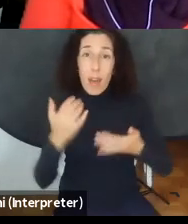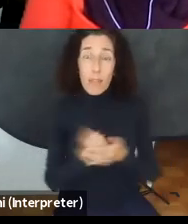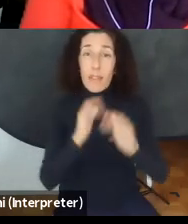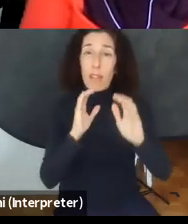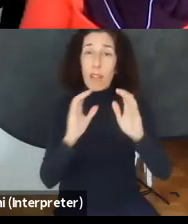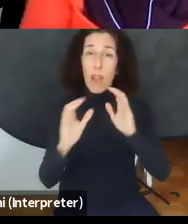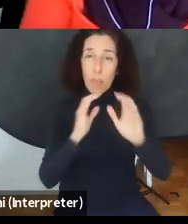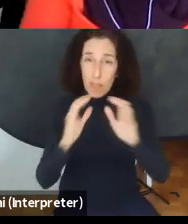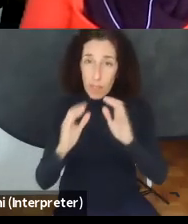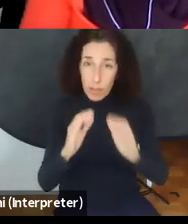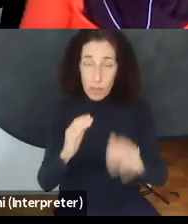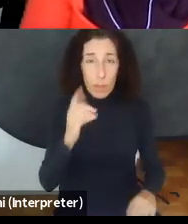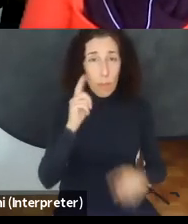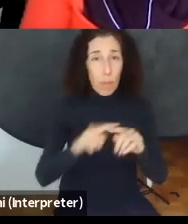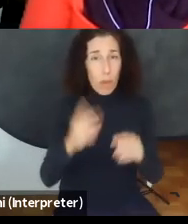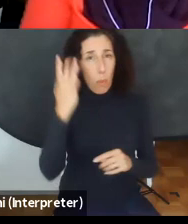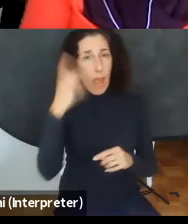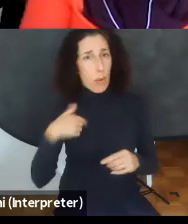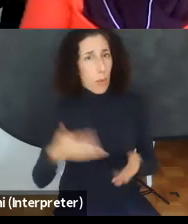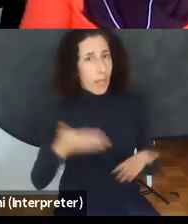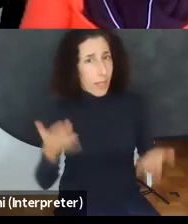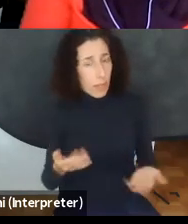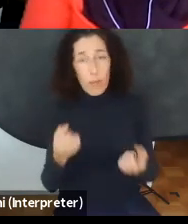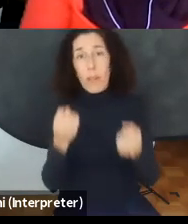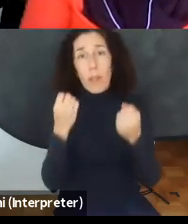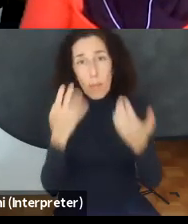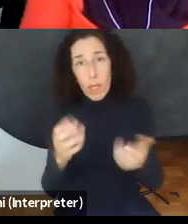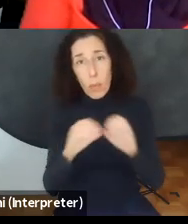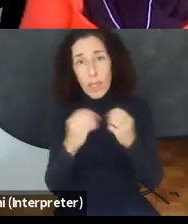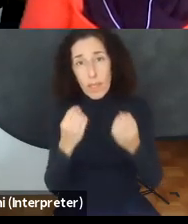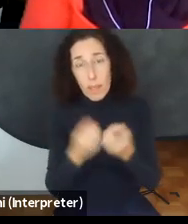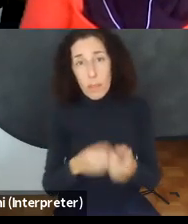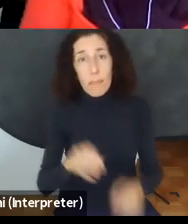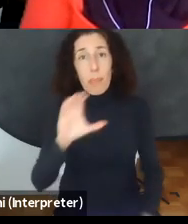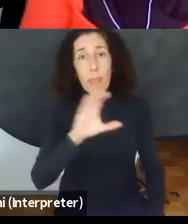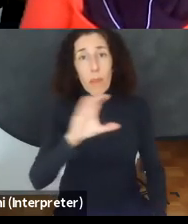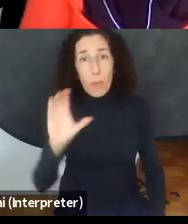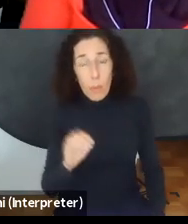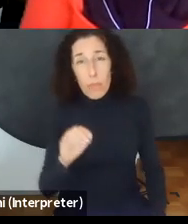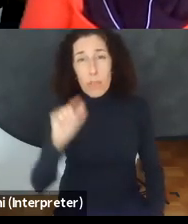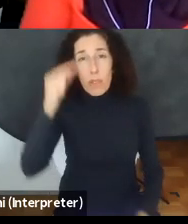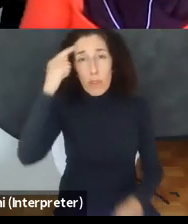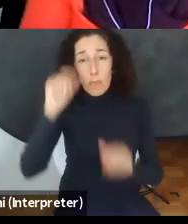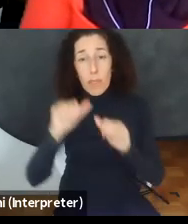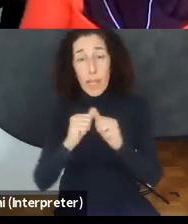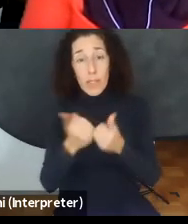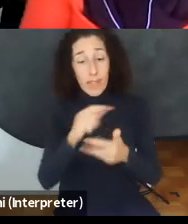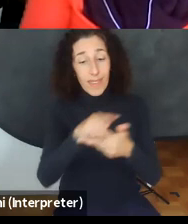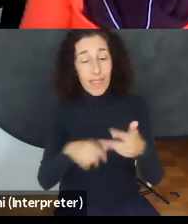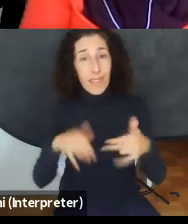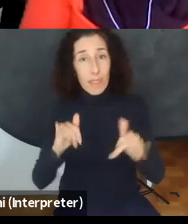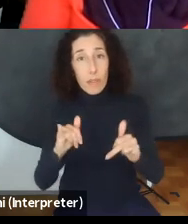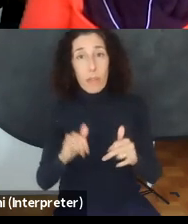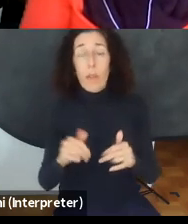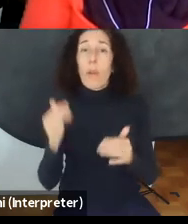so many organizations, companies, and even government agencies themselves routinely, flagrantly,